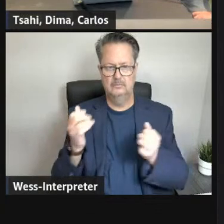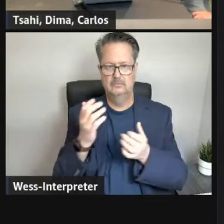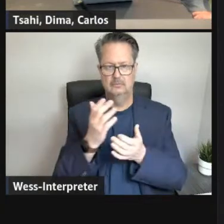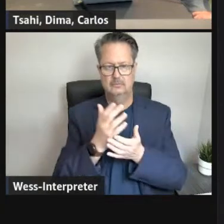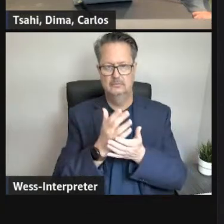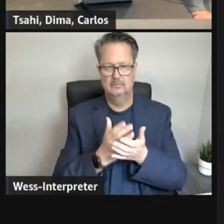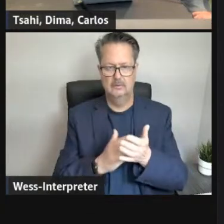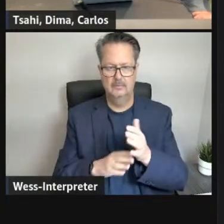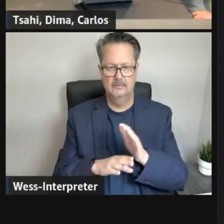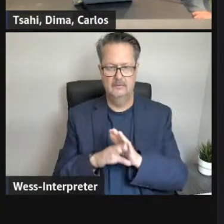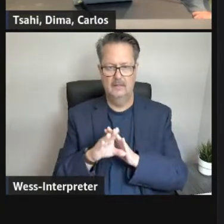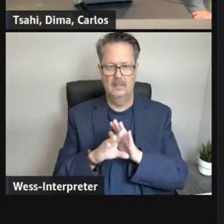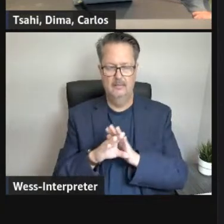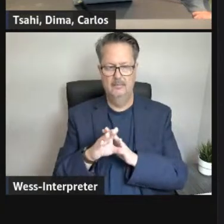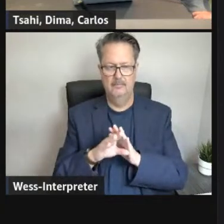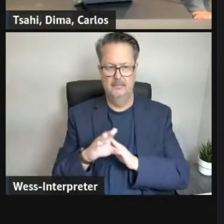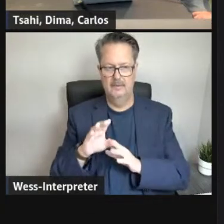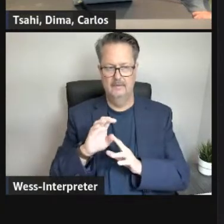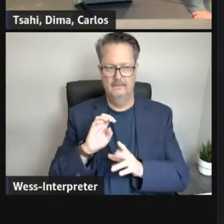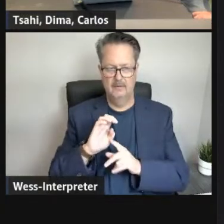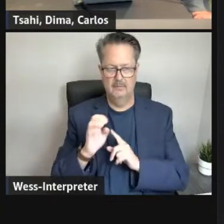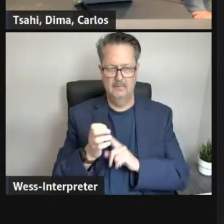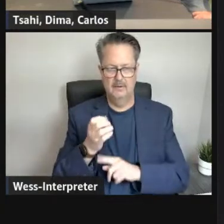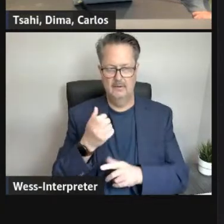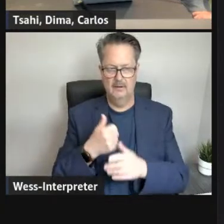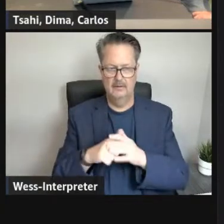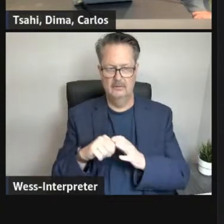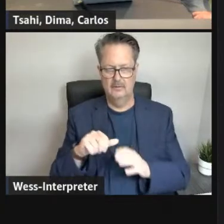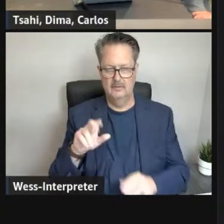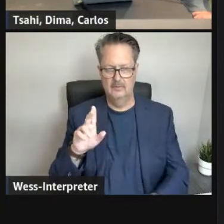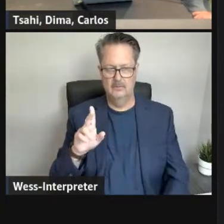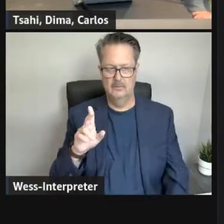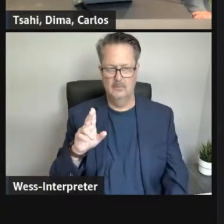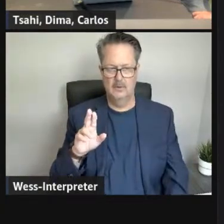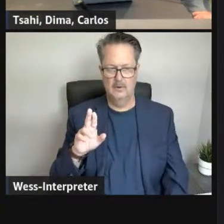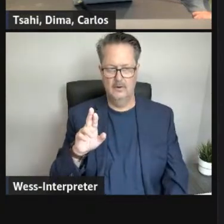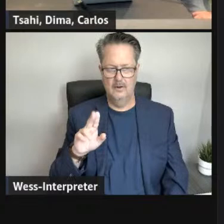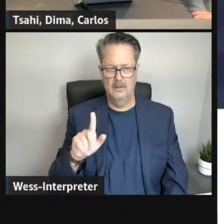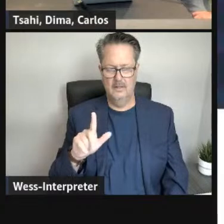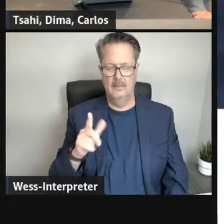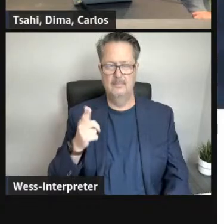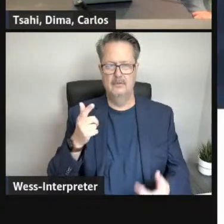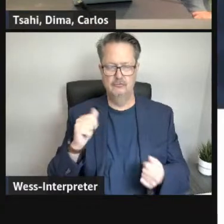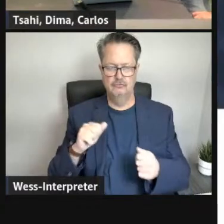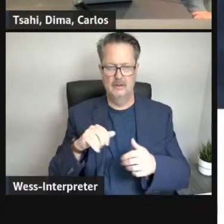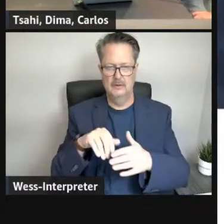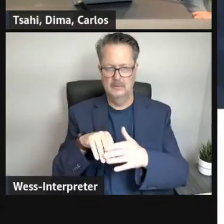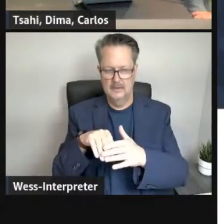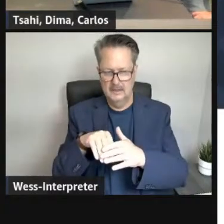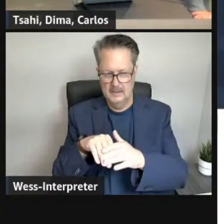this URL. Let me try to access it here.